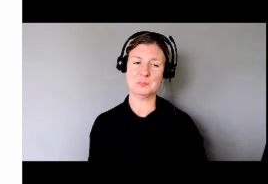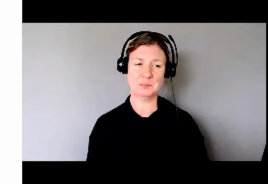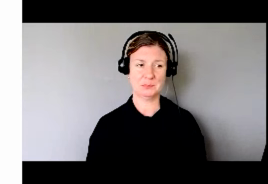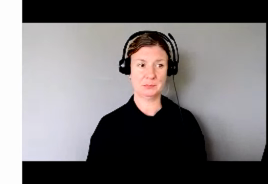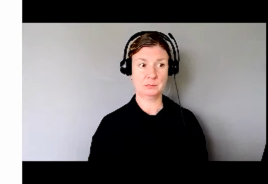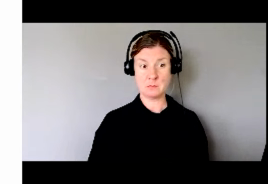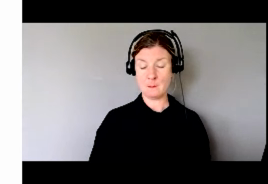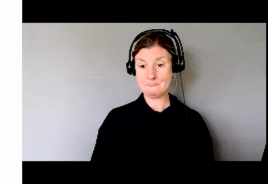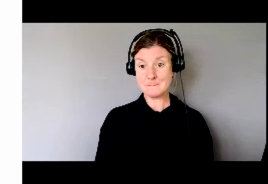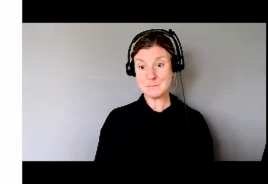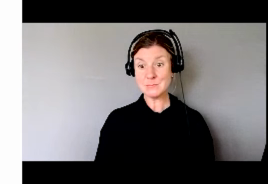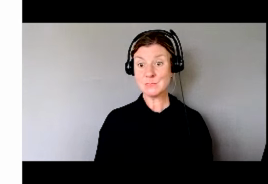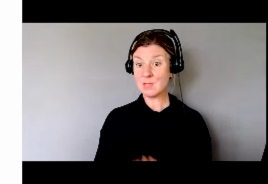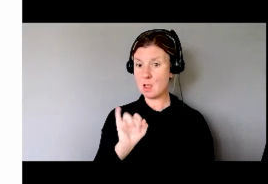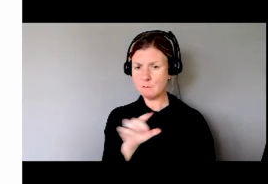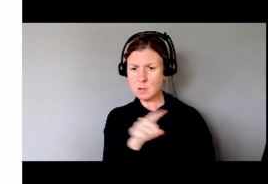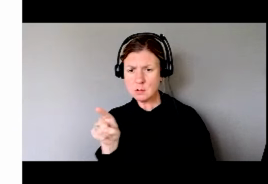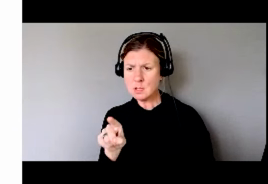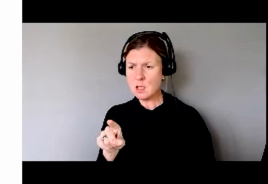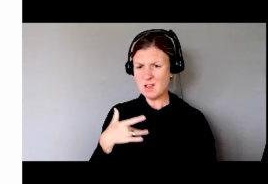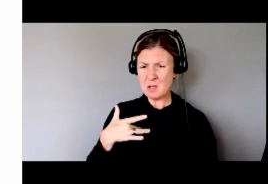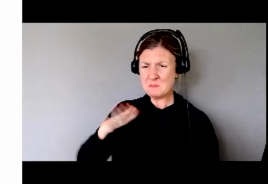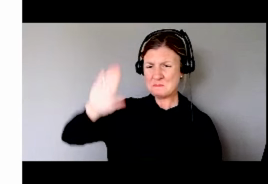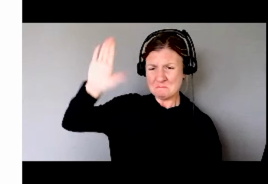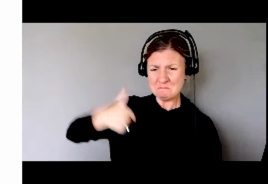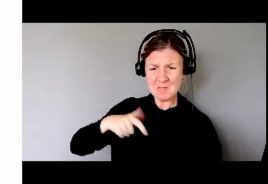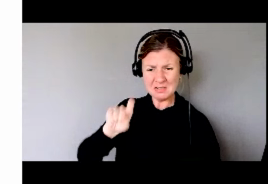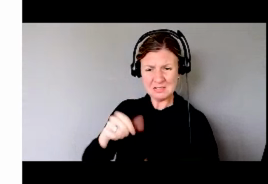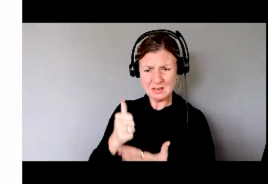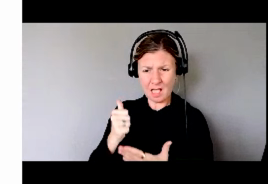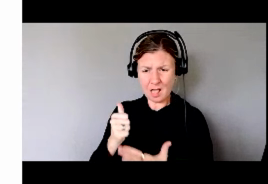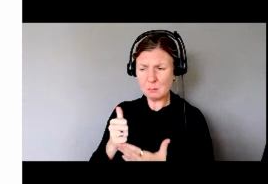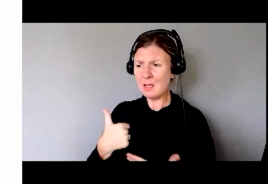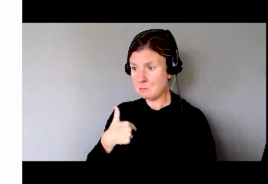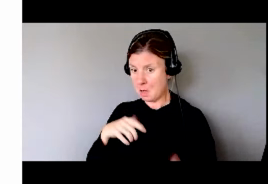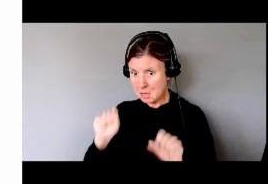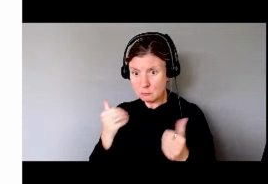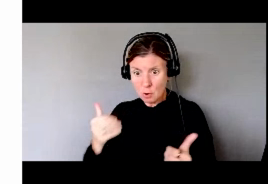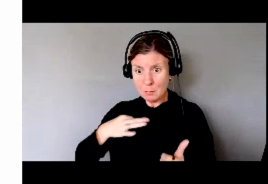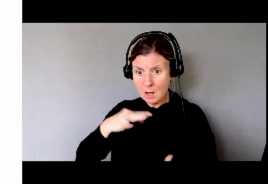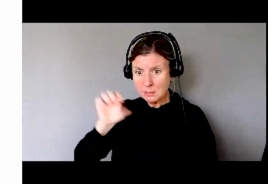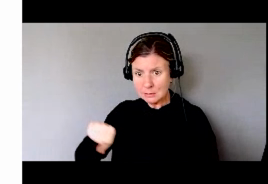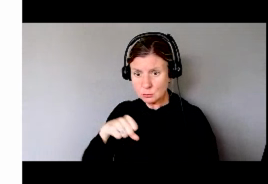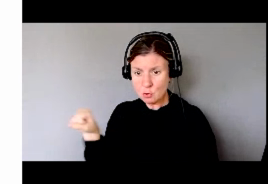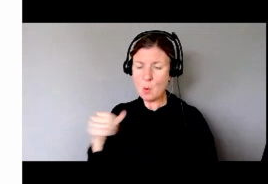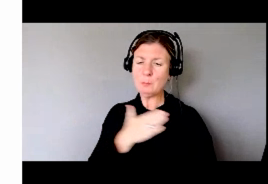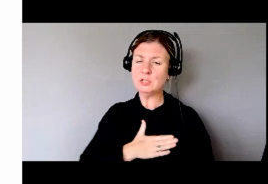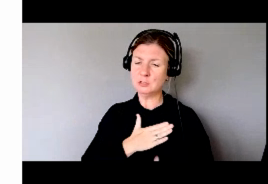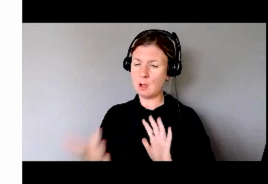If you are looking for assistance or have questions about eligibility, please reach out to us before